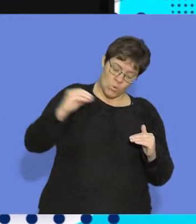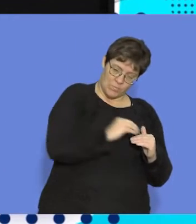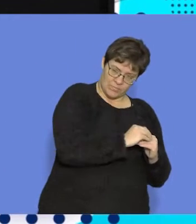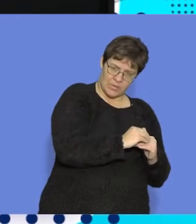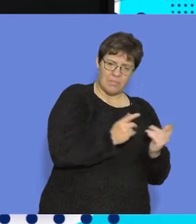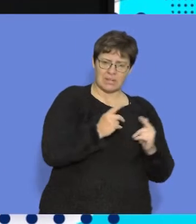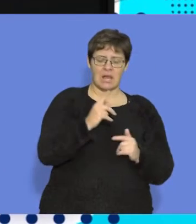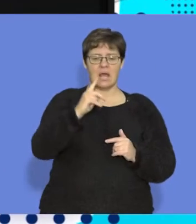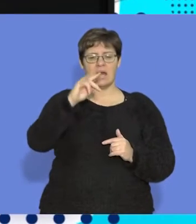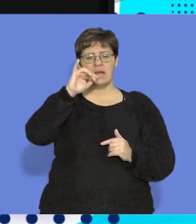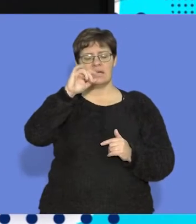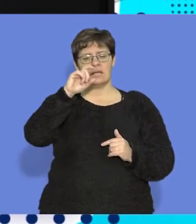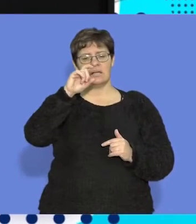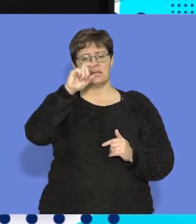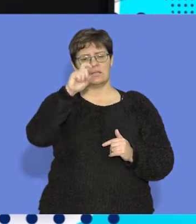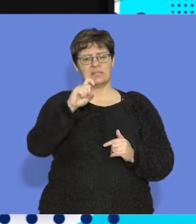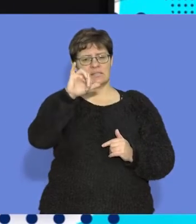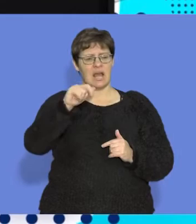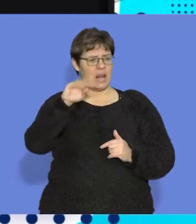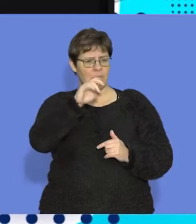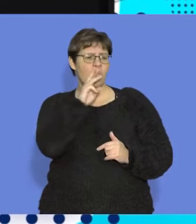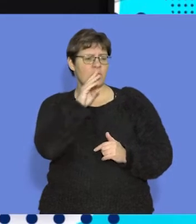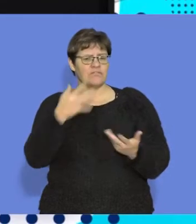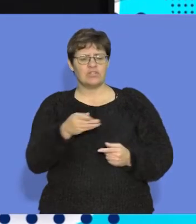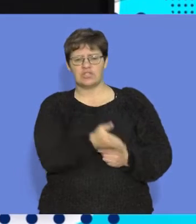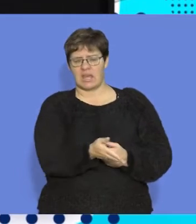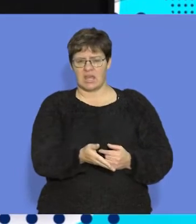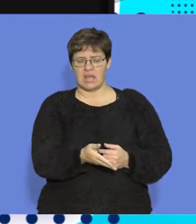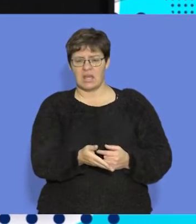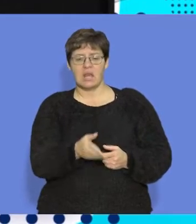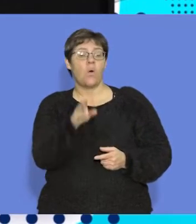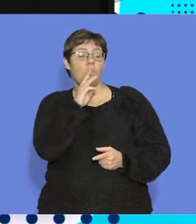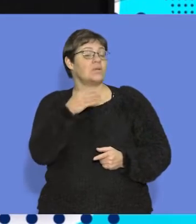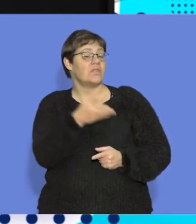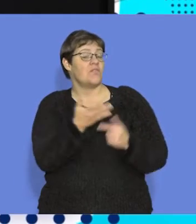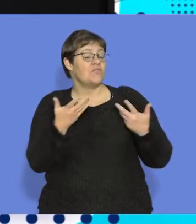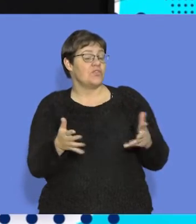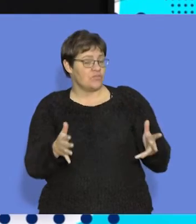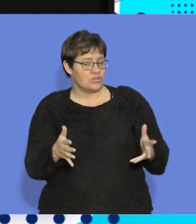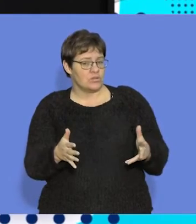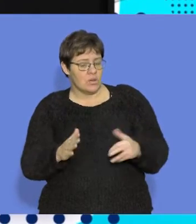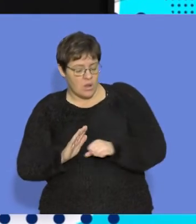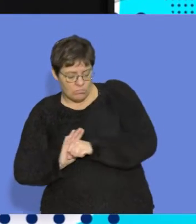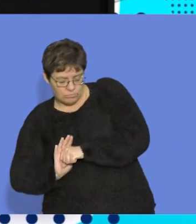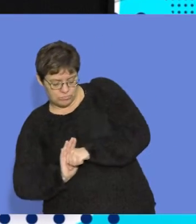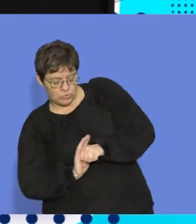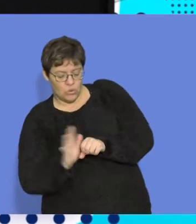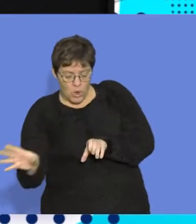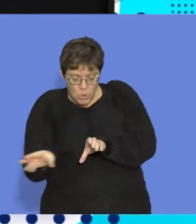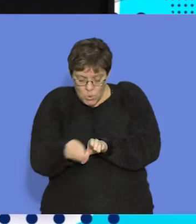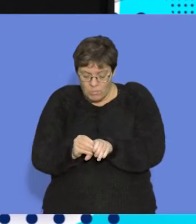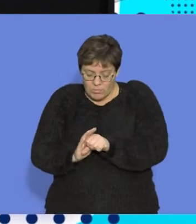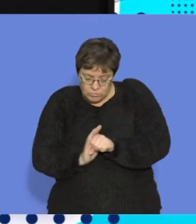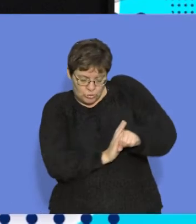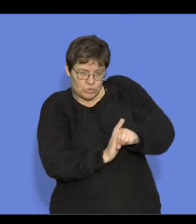xylem? And the theory is that the water already in the xylem is then pushed upwards. And that is what